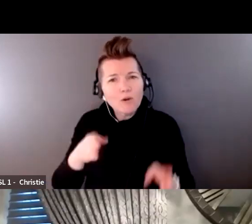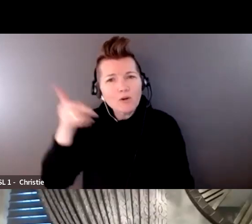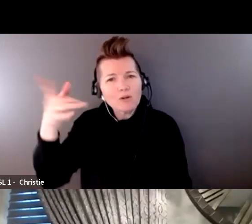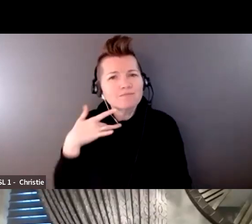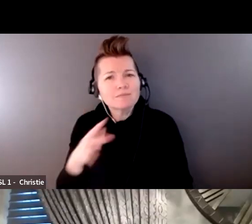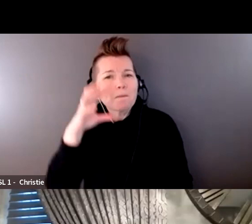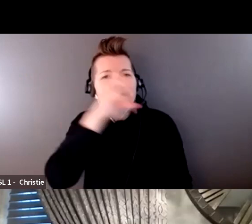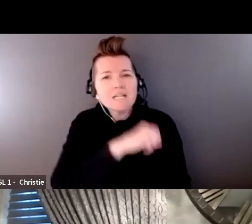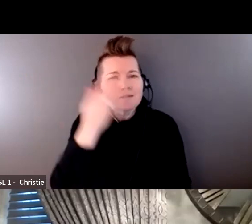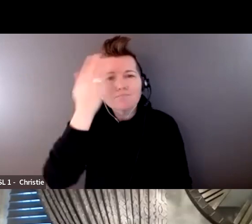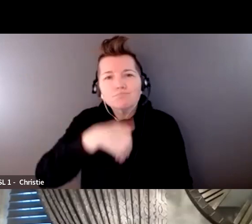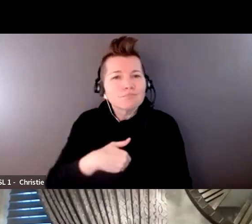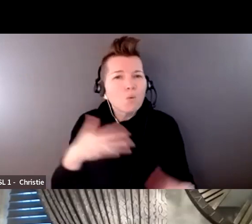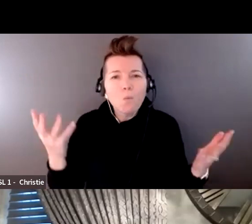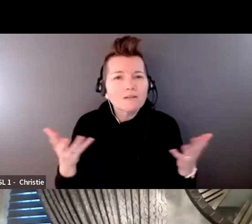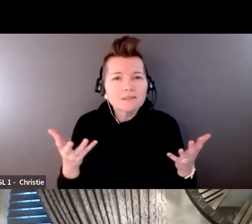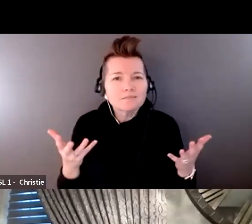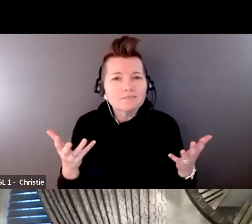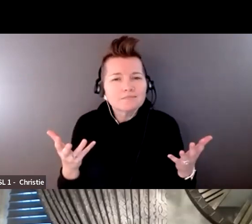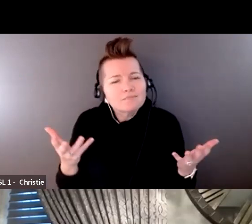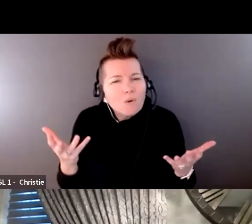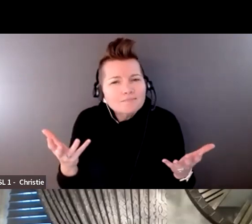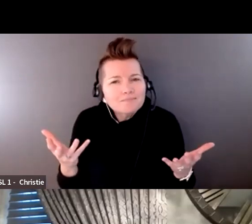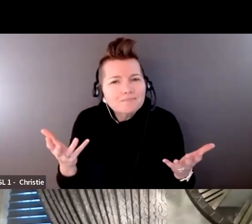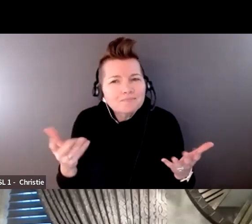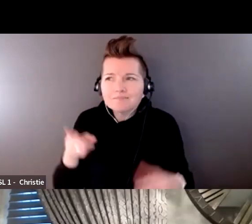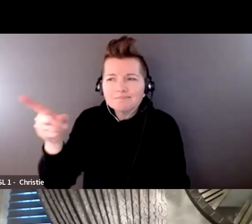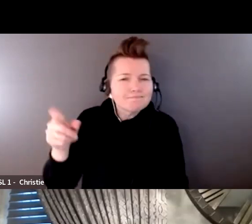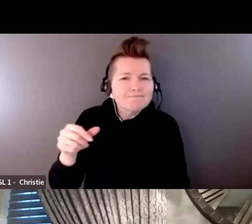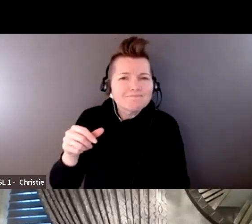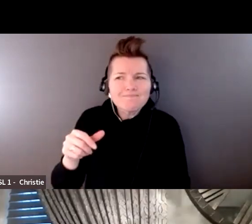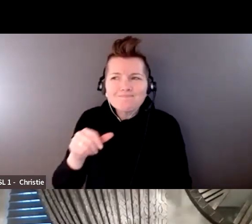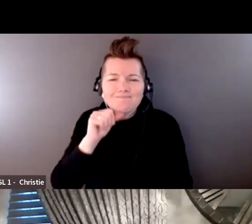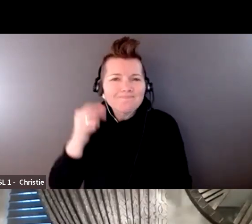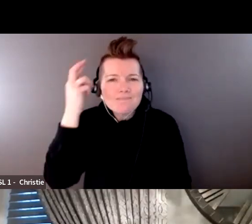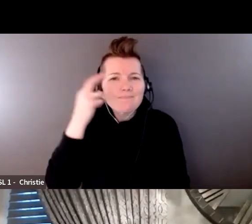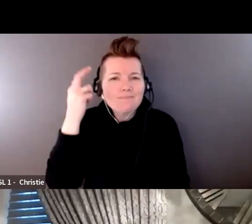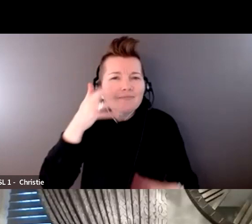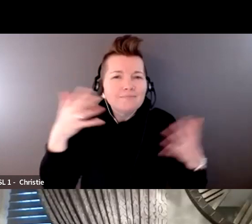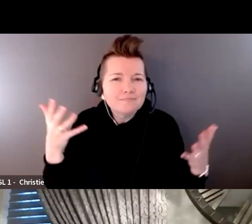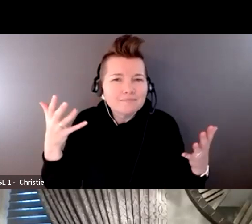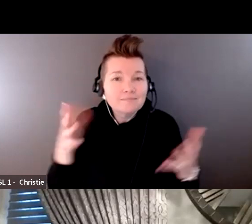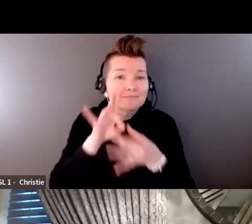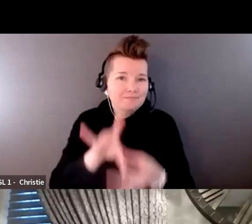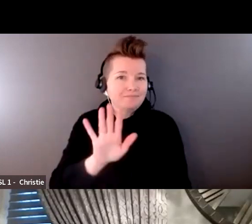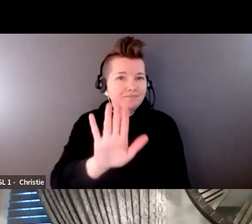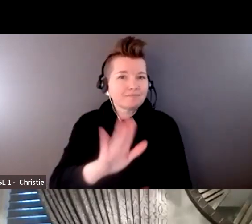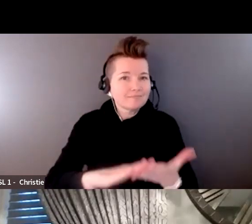that can include employers. What are they not taking into consideration when it comes to your community? There seems to